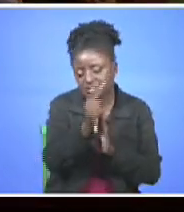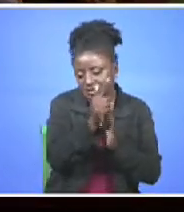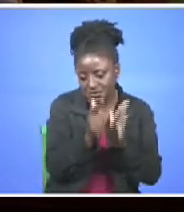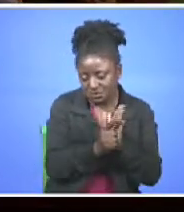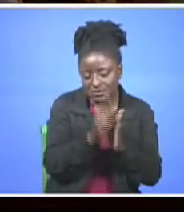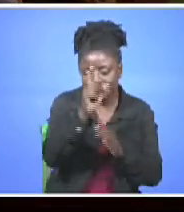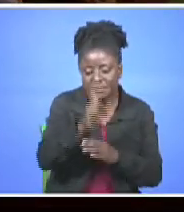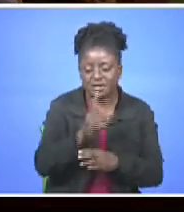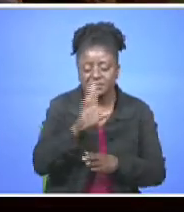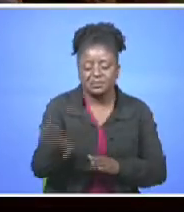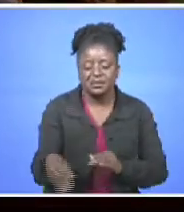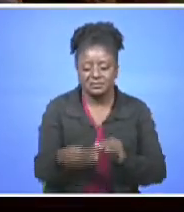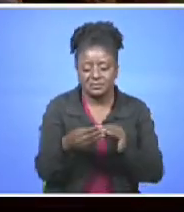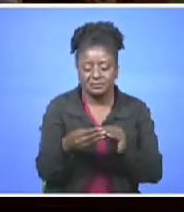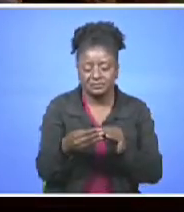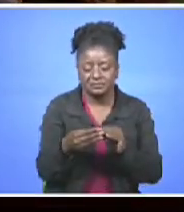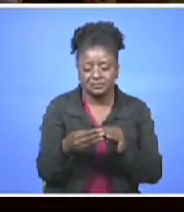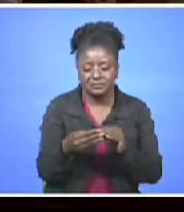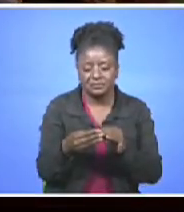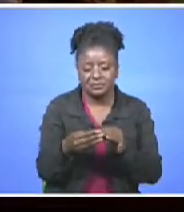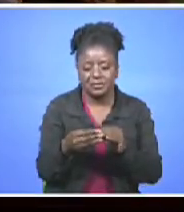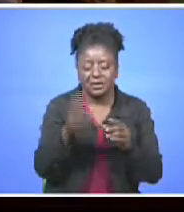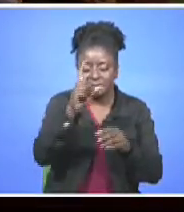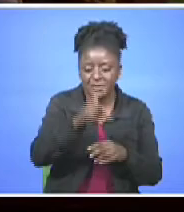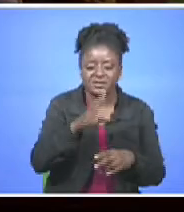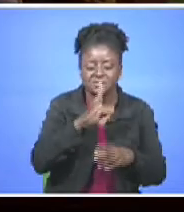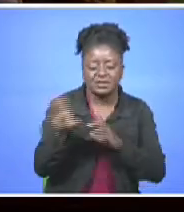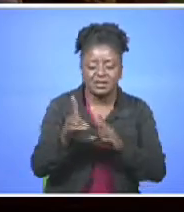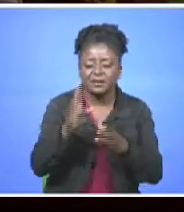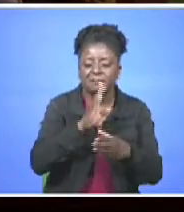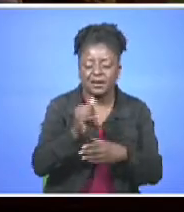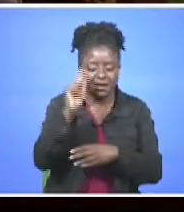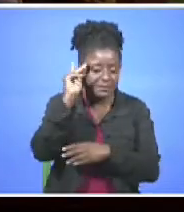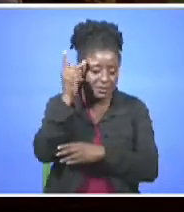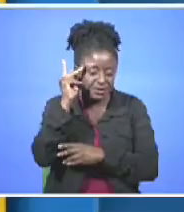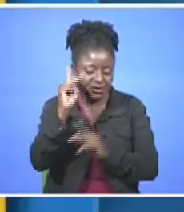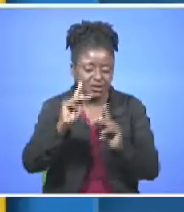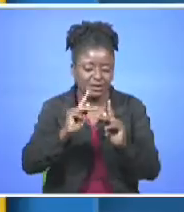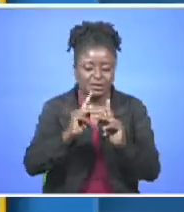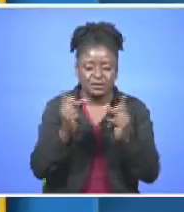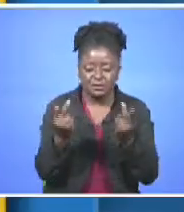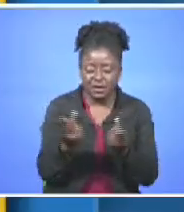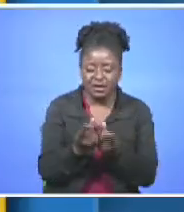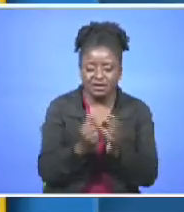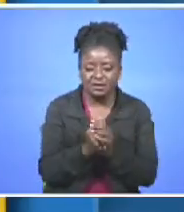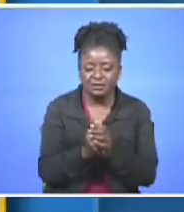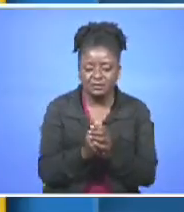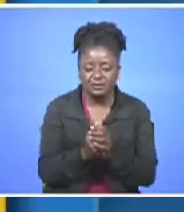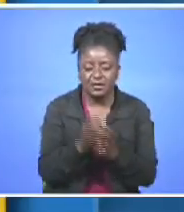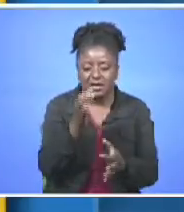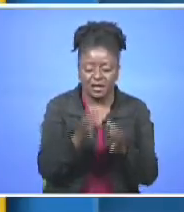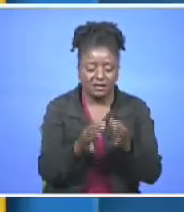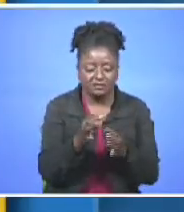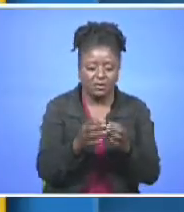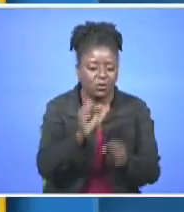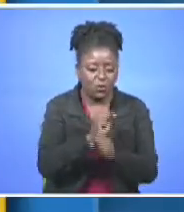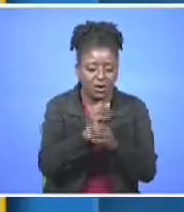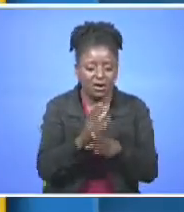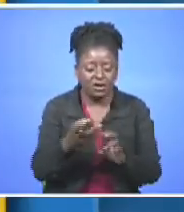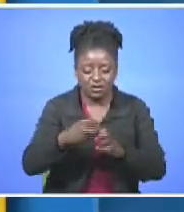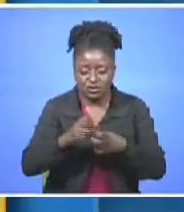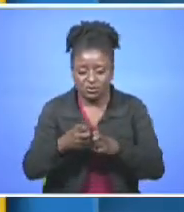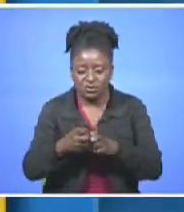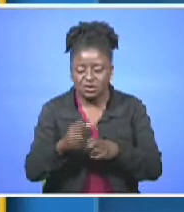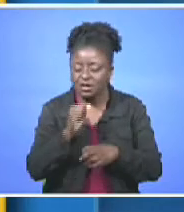And the only way we see that right now, it has to be done by a political party. Now, Evans says if worker issues aren't on a